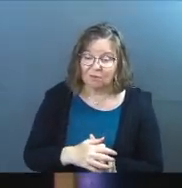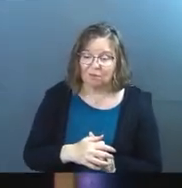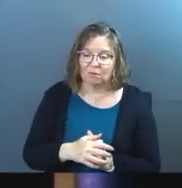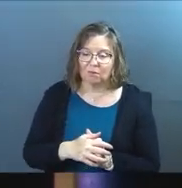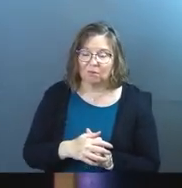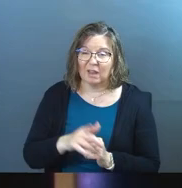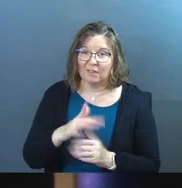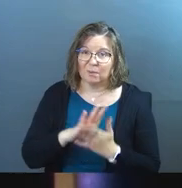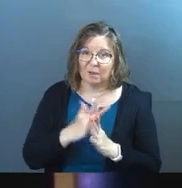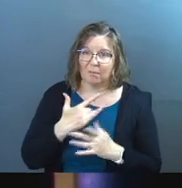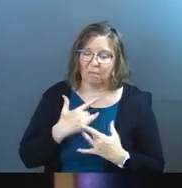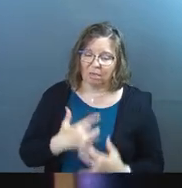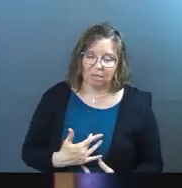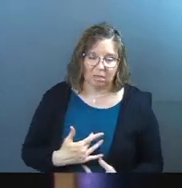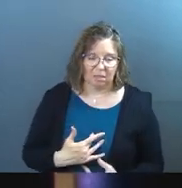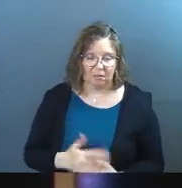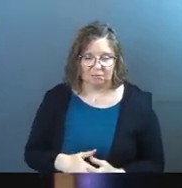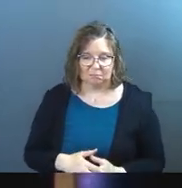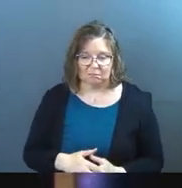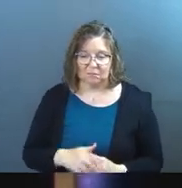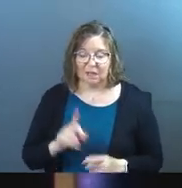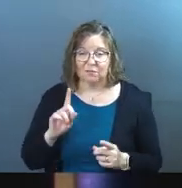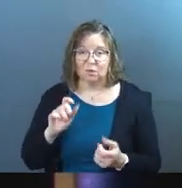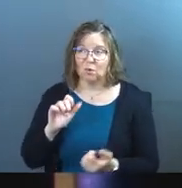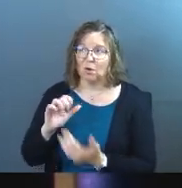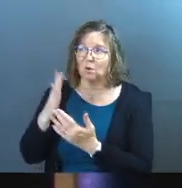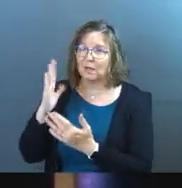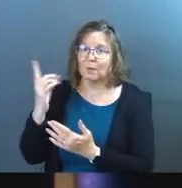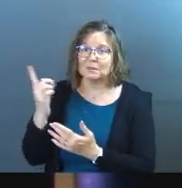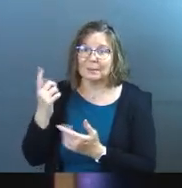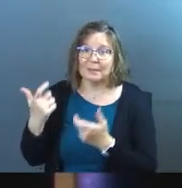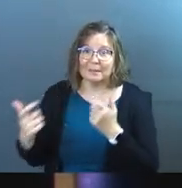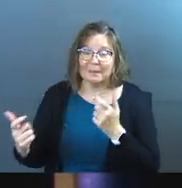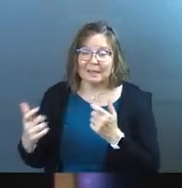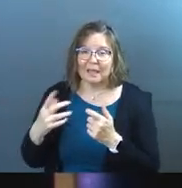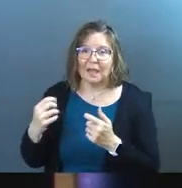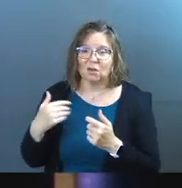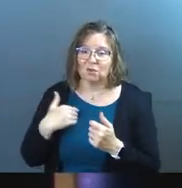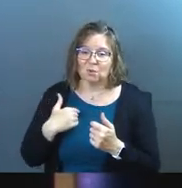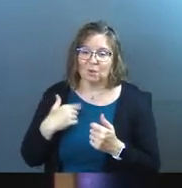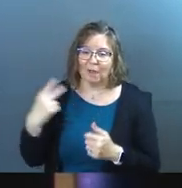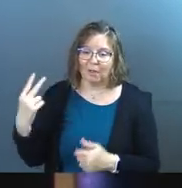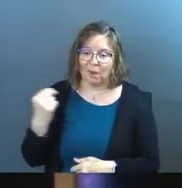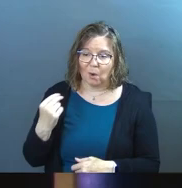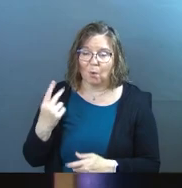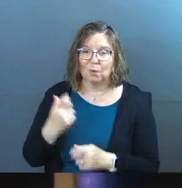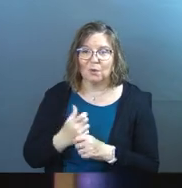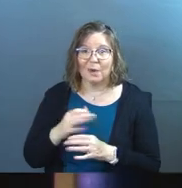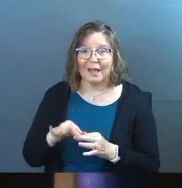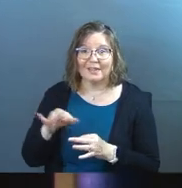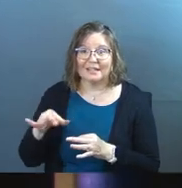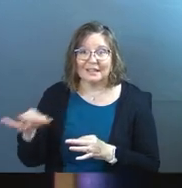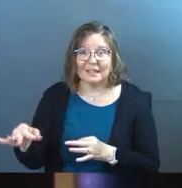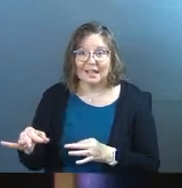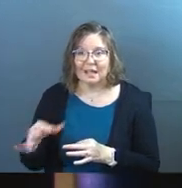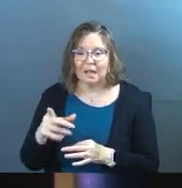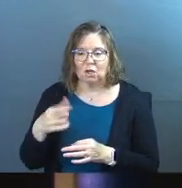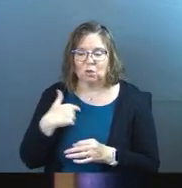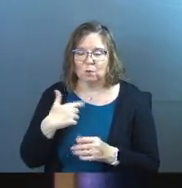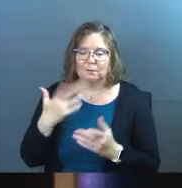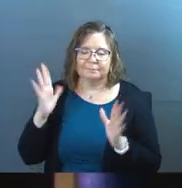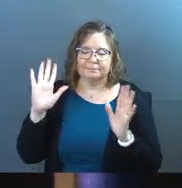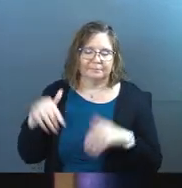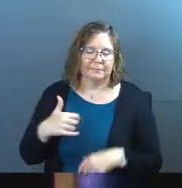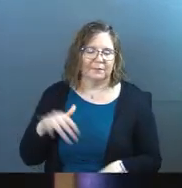Have you gotten discouraged? Have you gone to God with something big and you got the no or you got the delay and you've